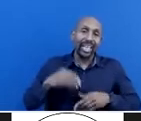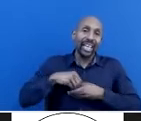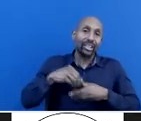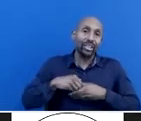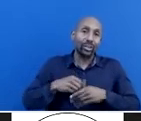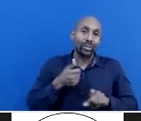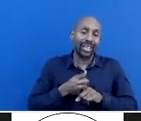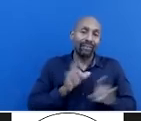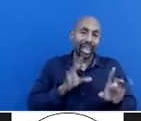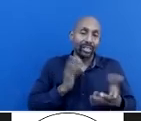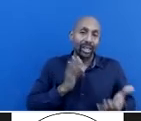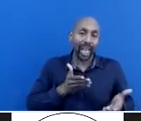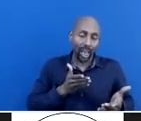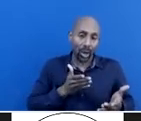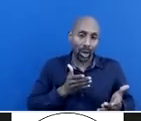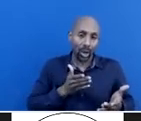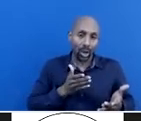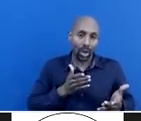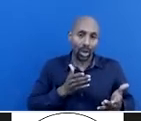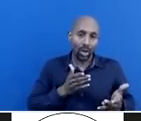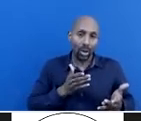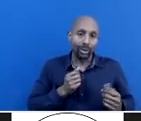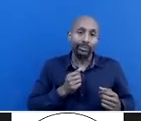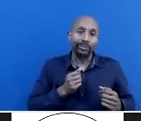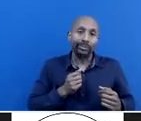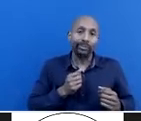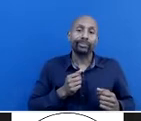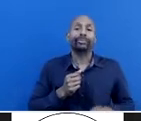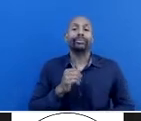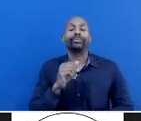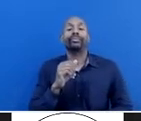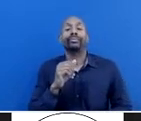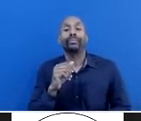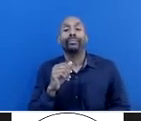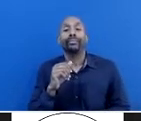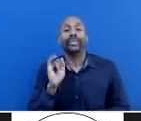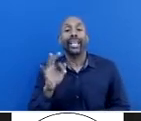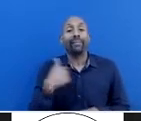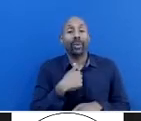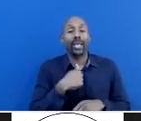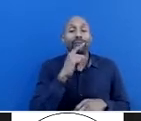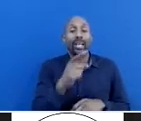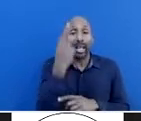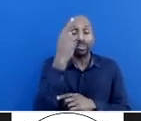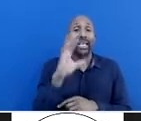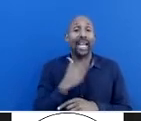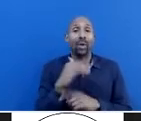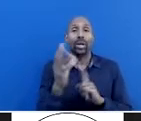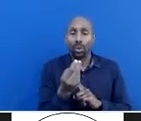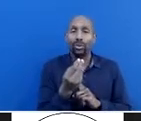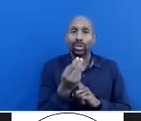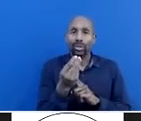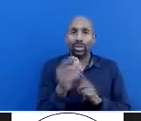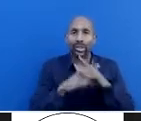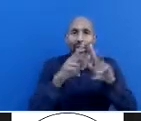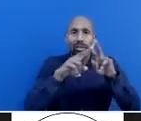This kind of cultural excavation, this kind of cultural celebration that straddles